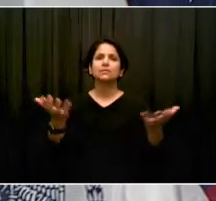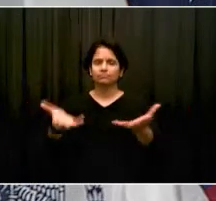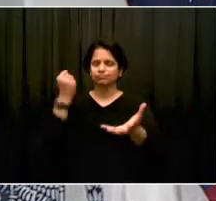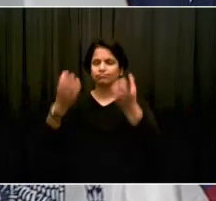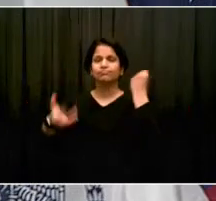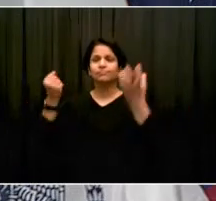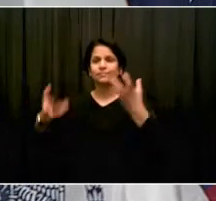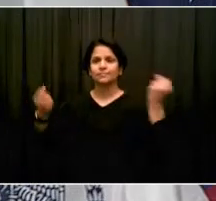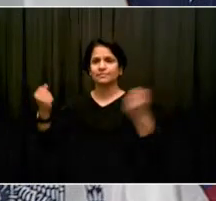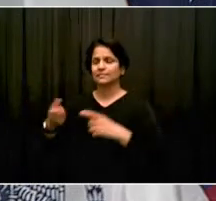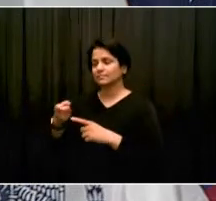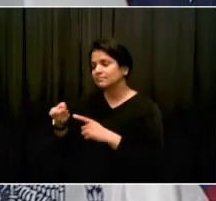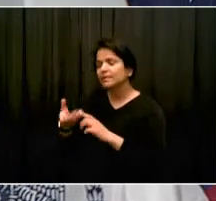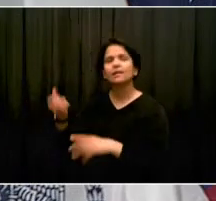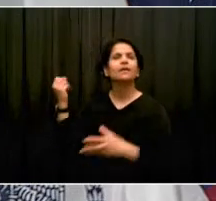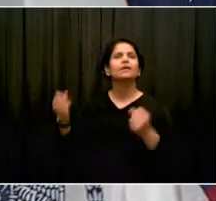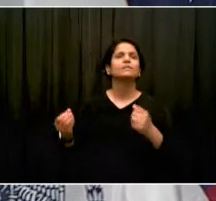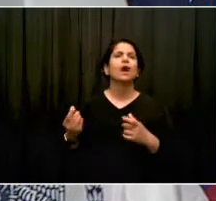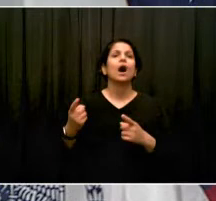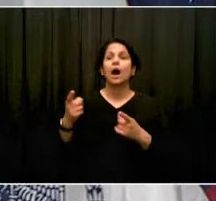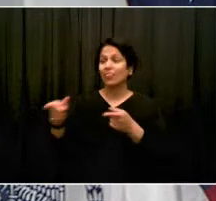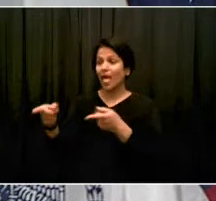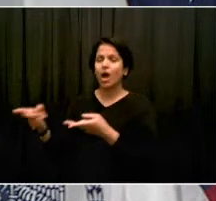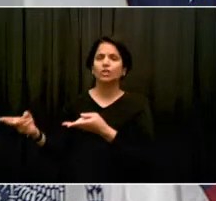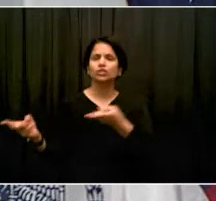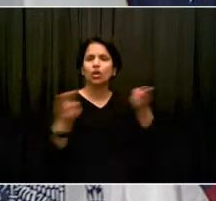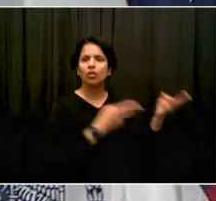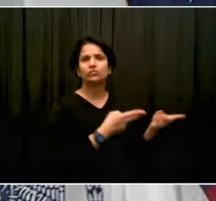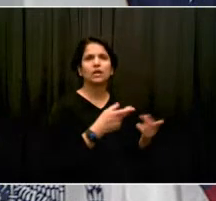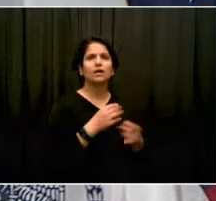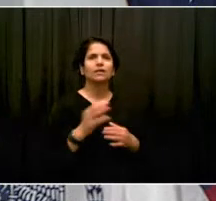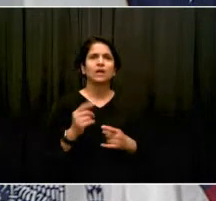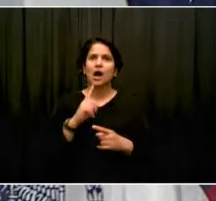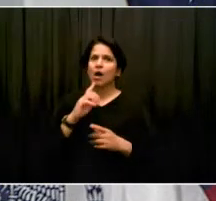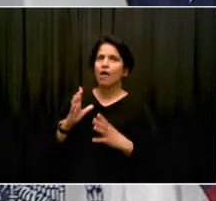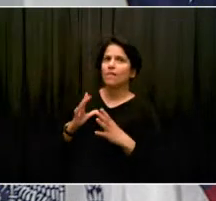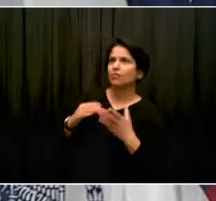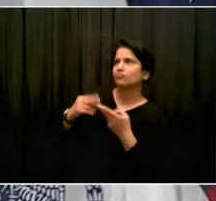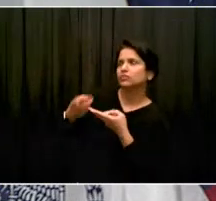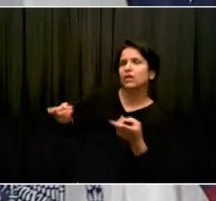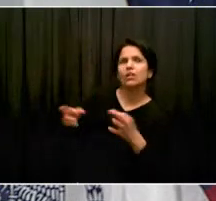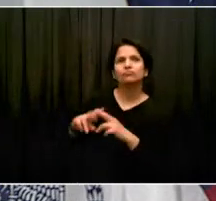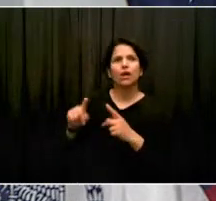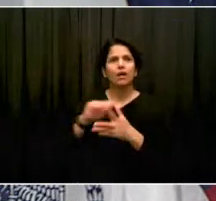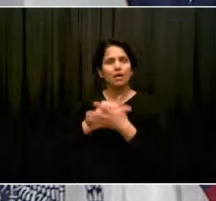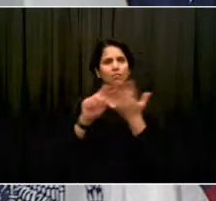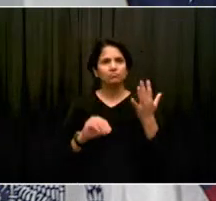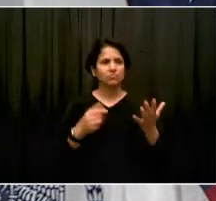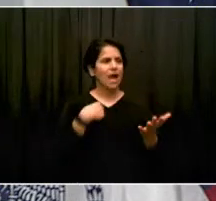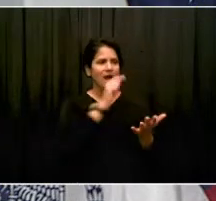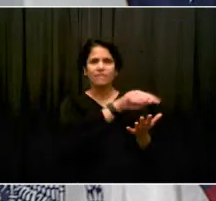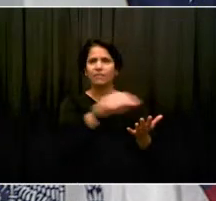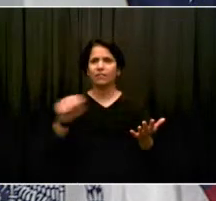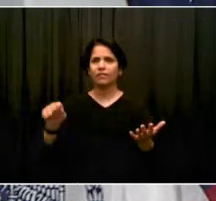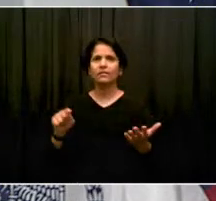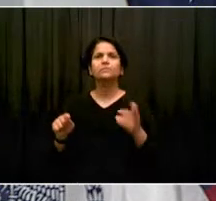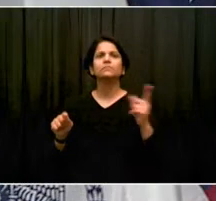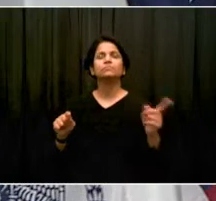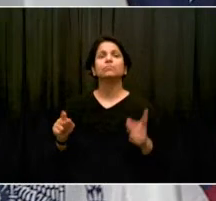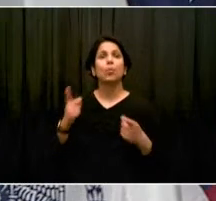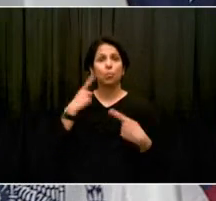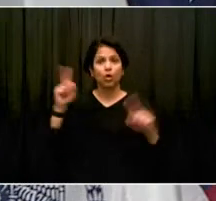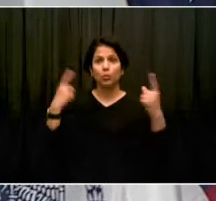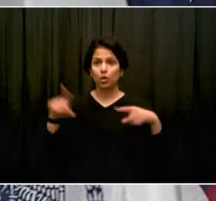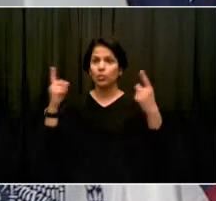shelter, and that's credit to everyone at Department of Homeless Services, all the outreach workers. So that's been really good, and I think that should continue for a